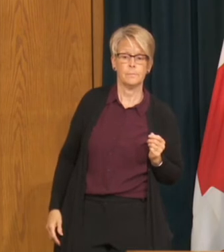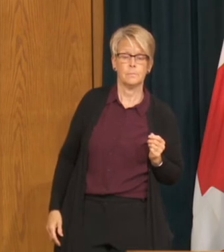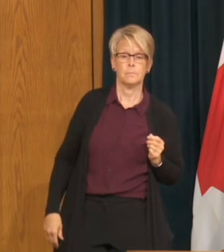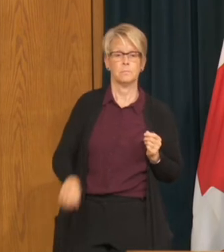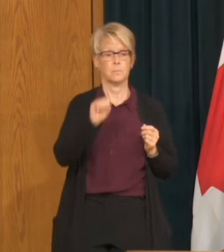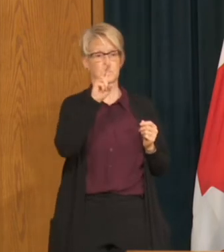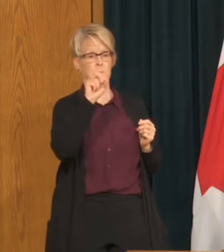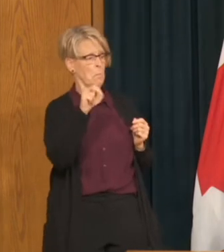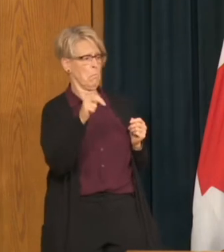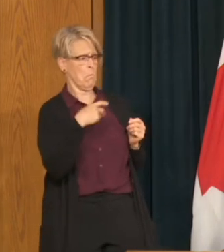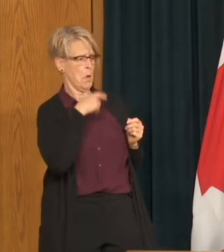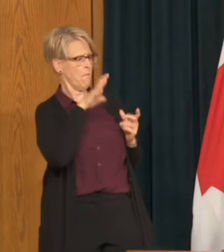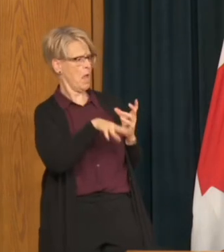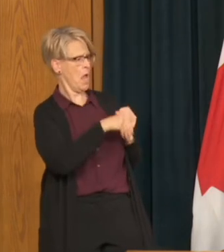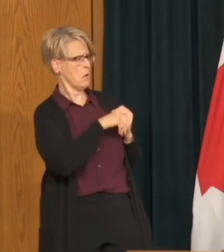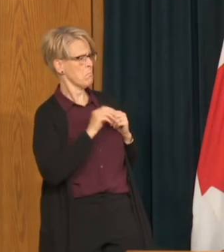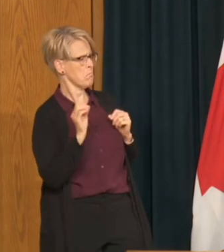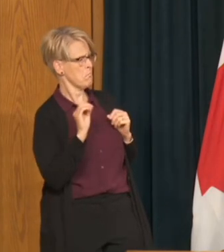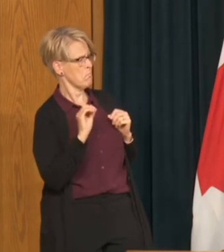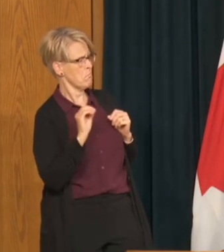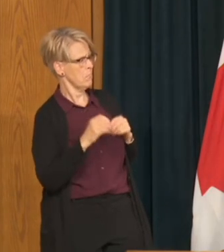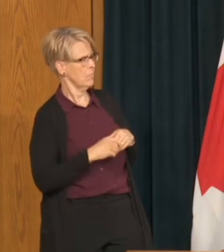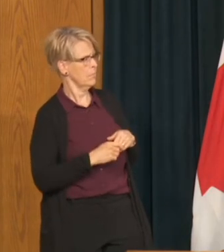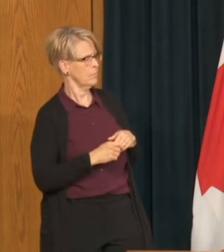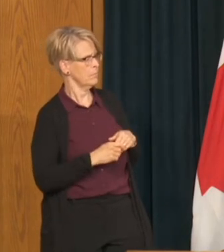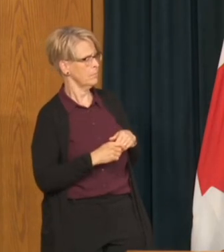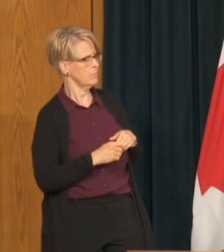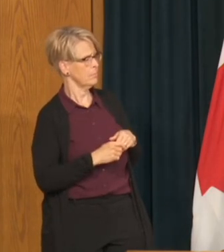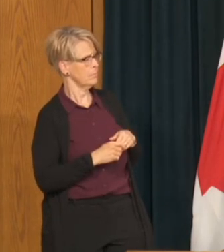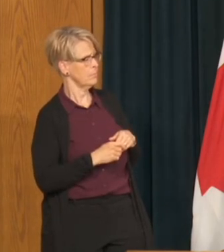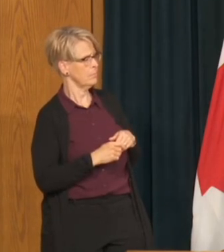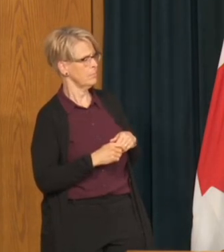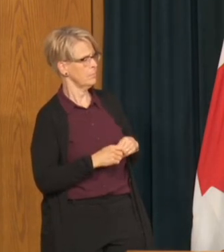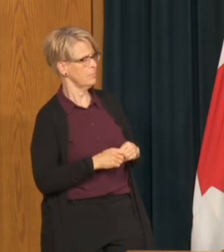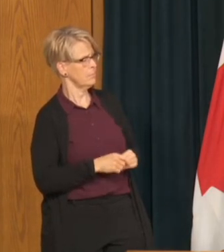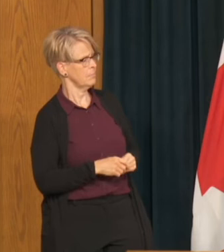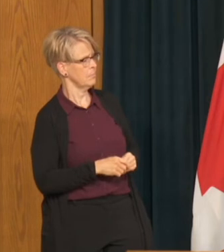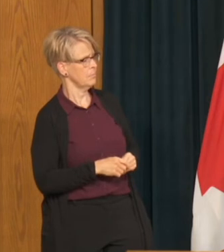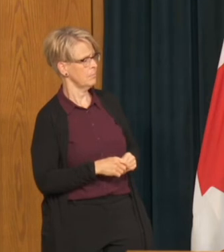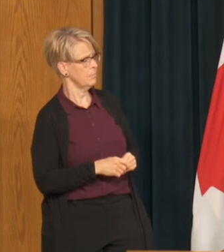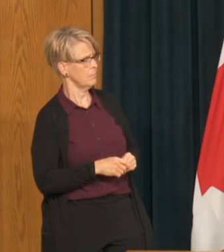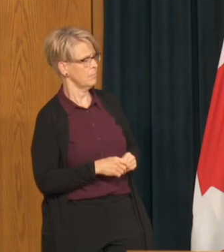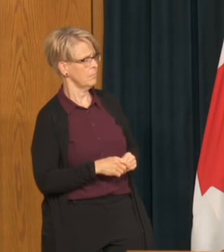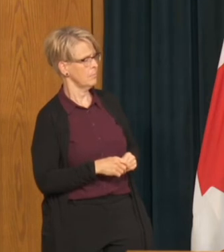I don't think I have anything to add, Scott. Okay. Thank you.